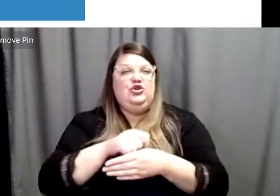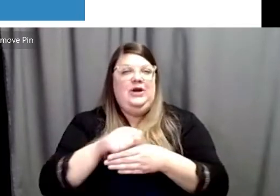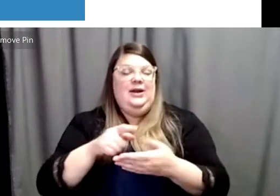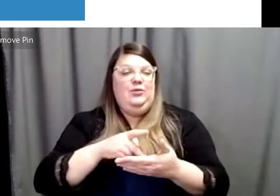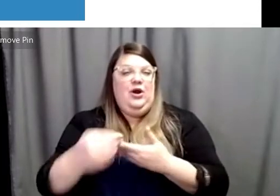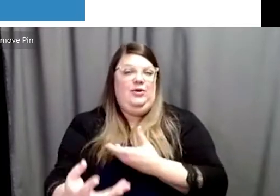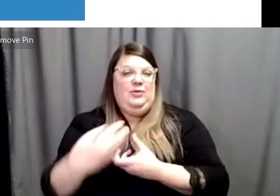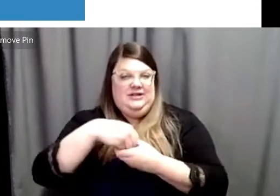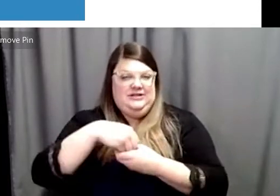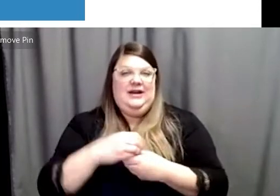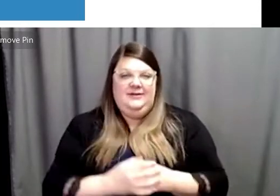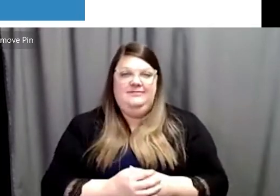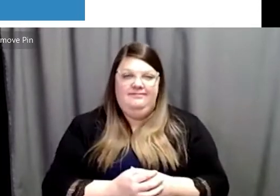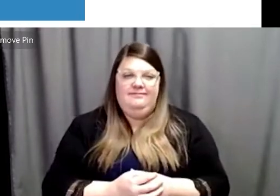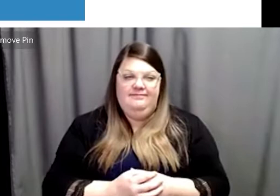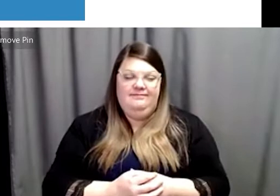in.